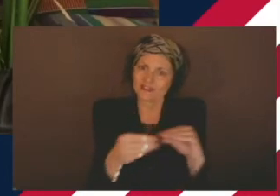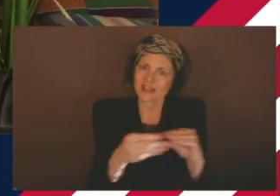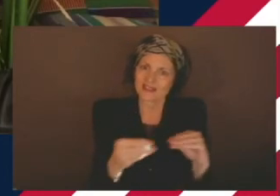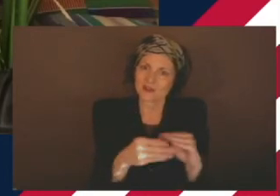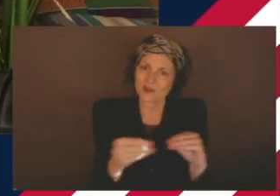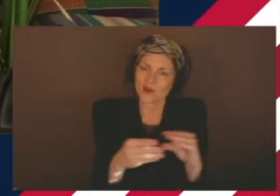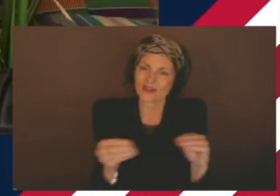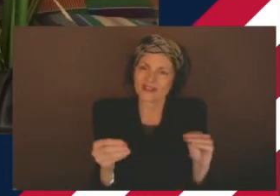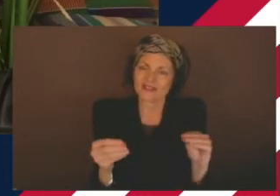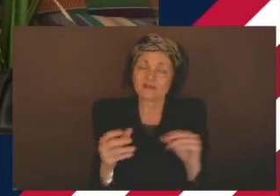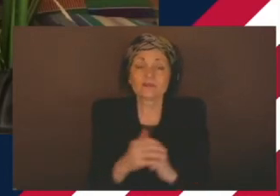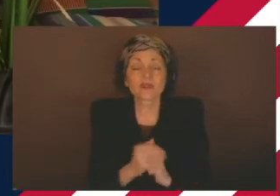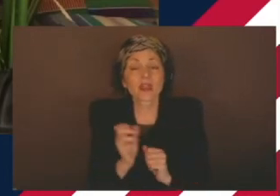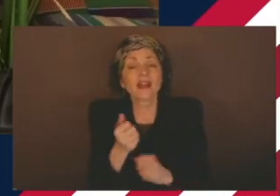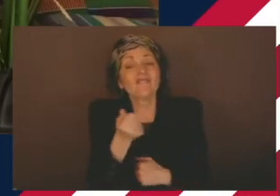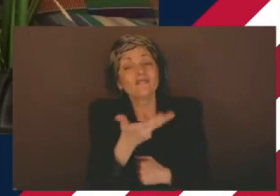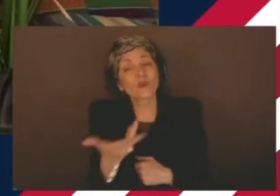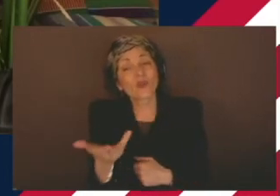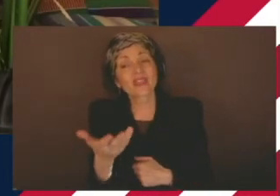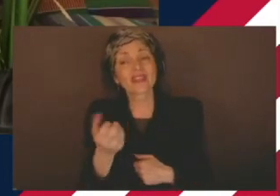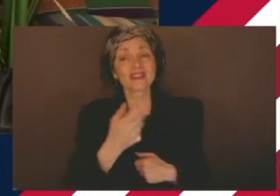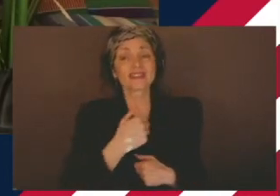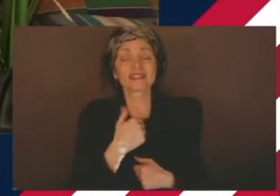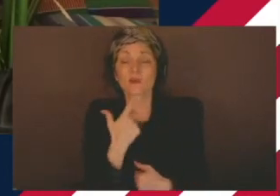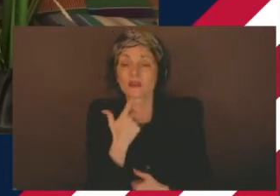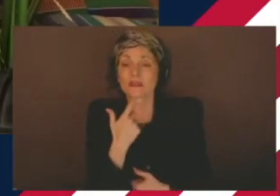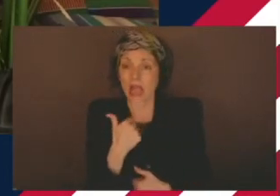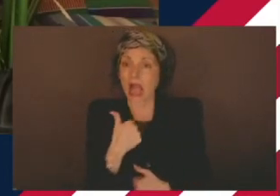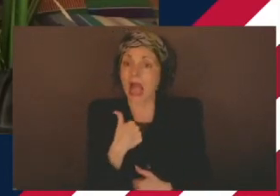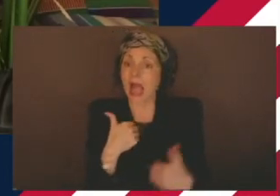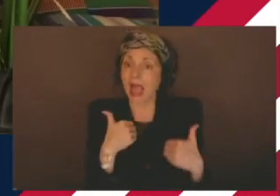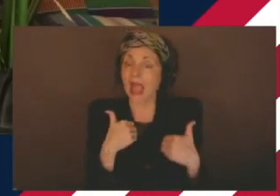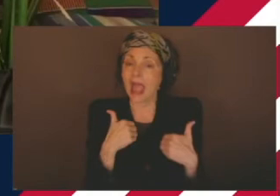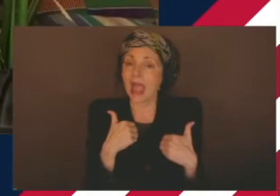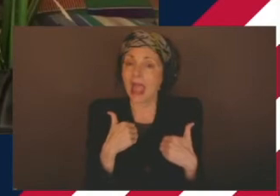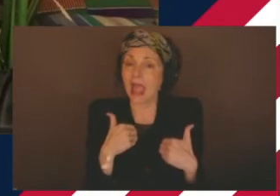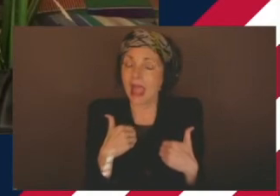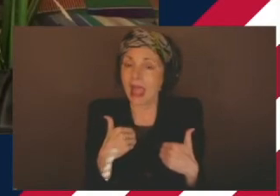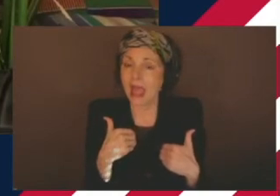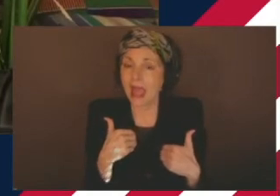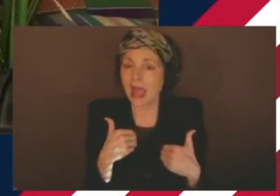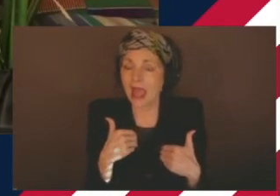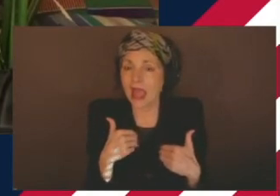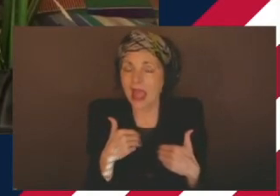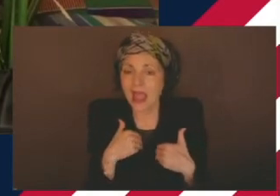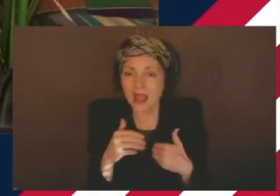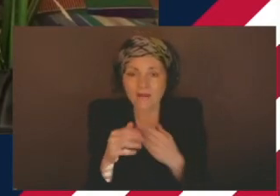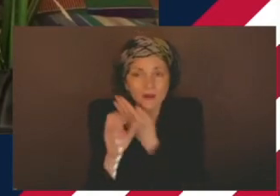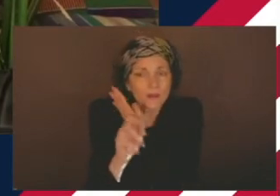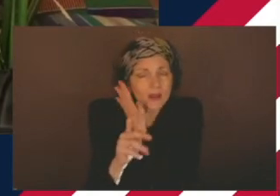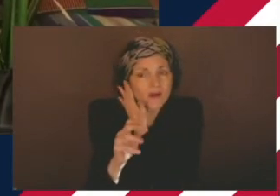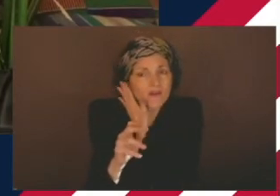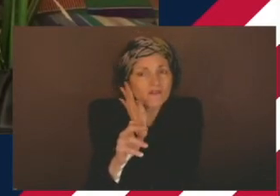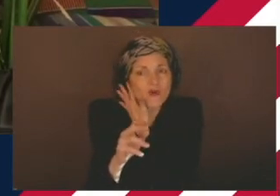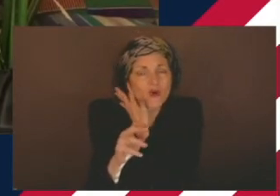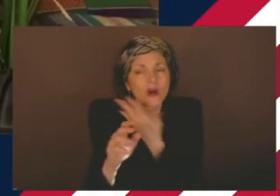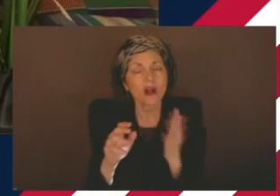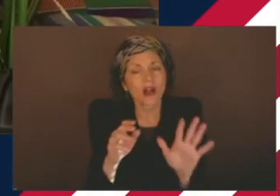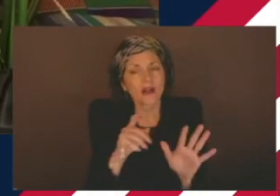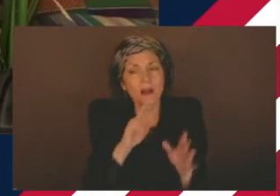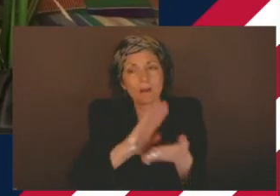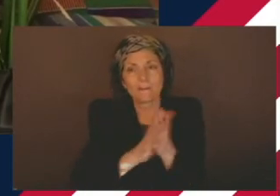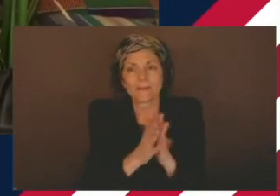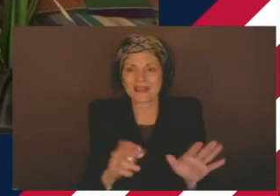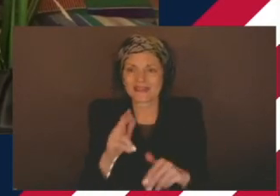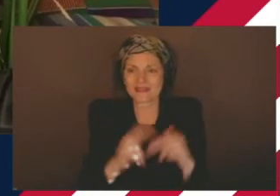Let me just preface it by saying I have a bill, the Department for Peace Building. And so I am so glad to see that